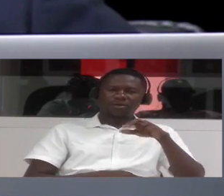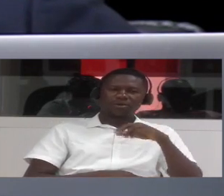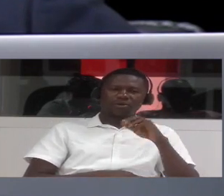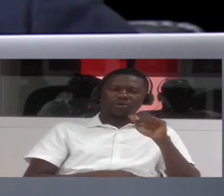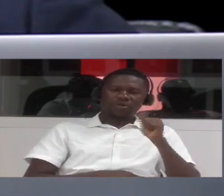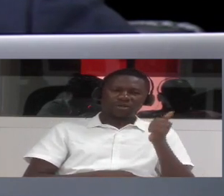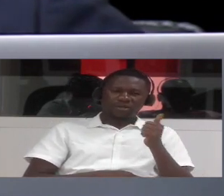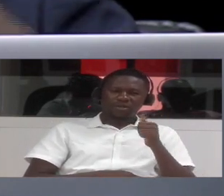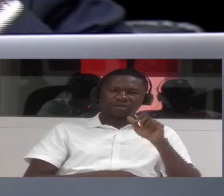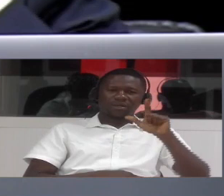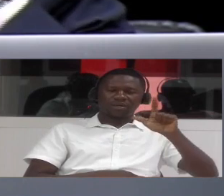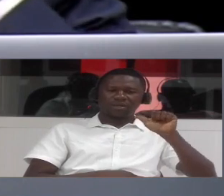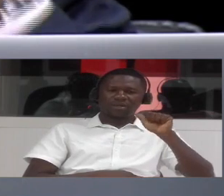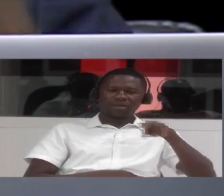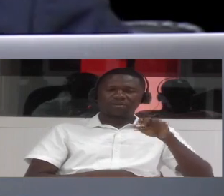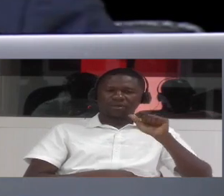Pamodu Bojang,